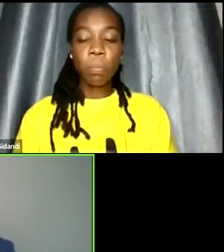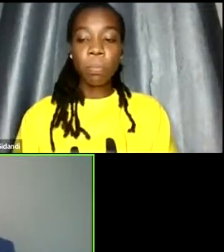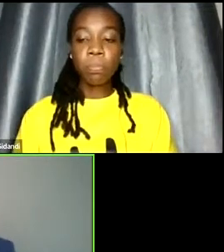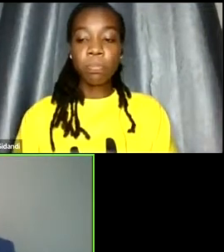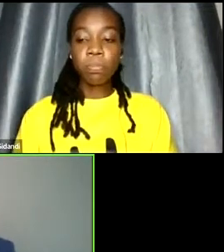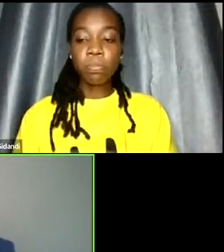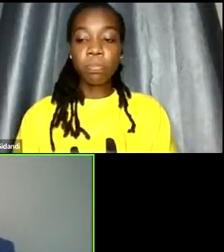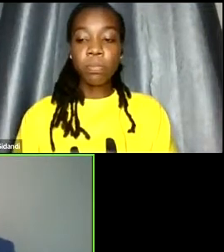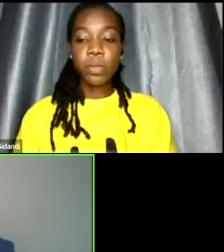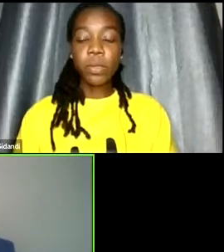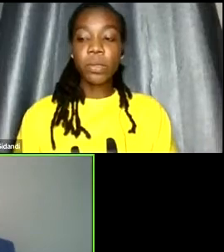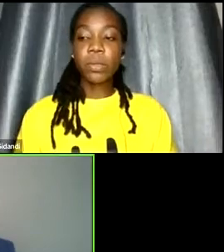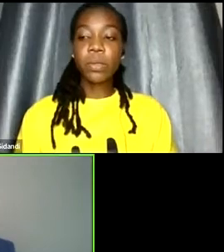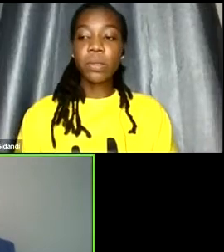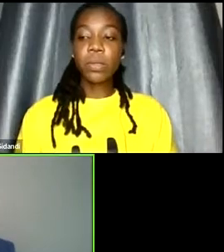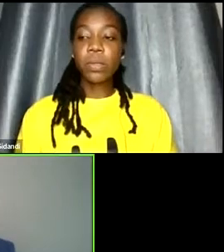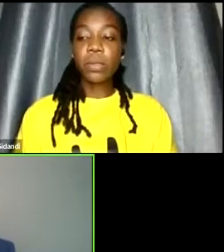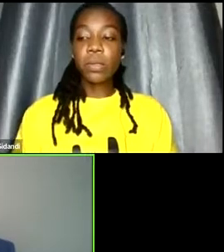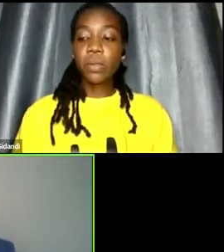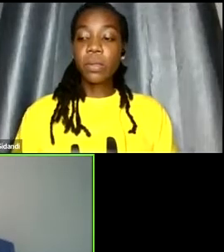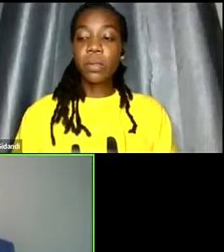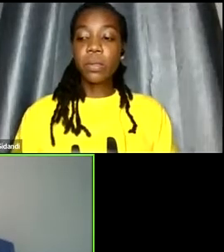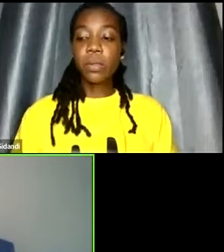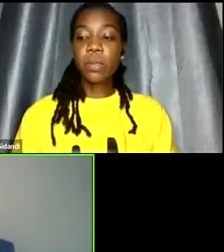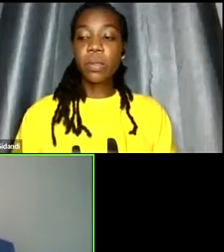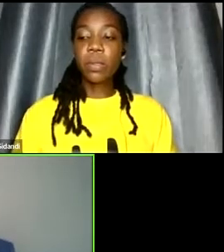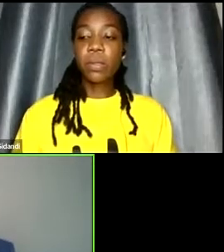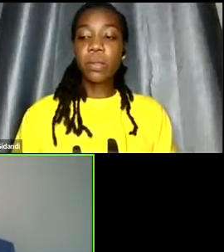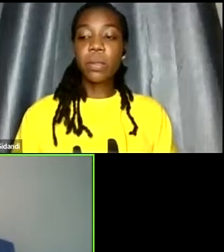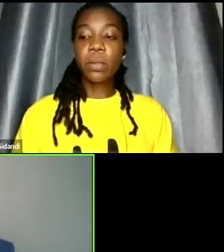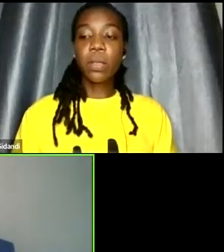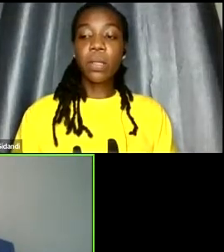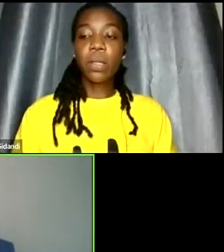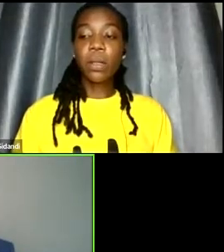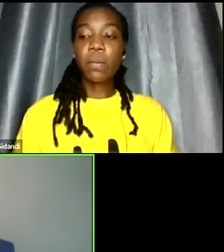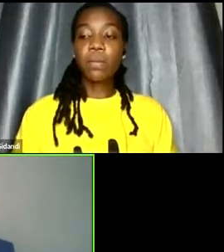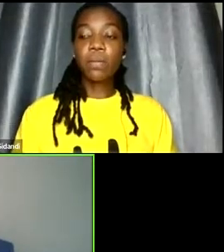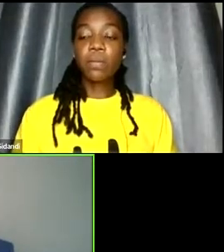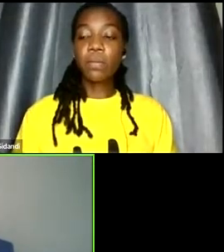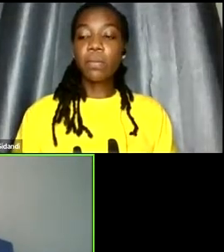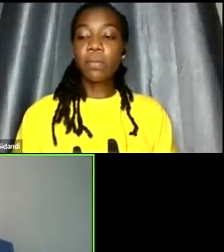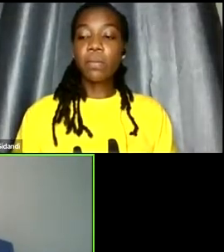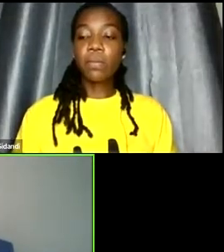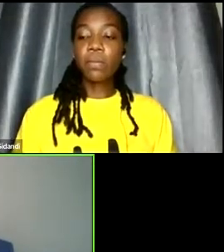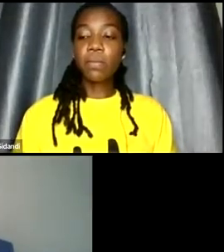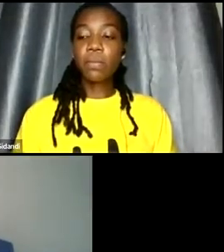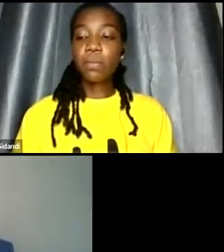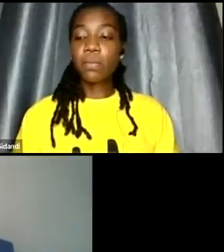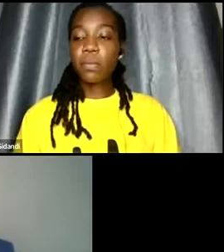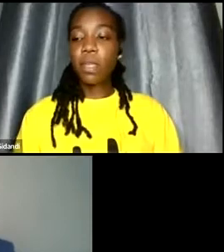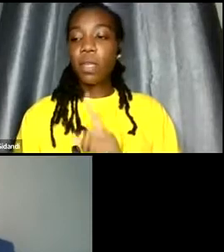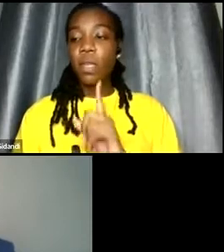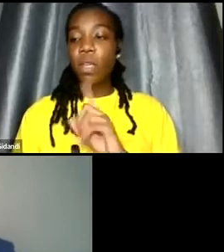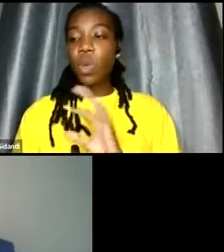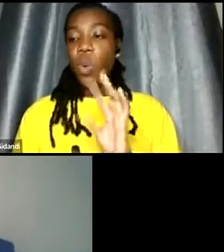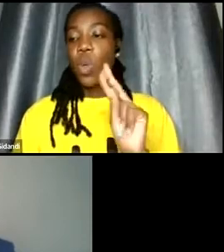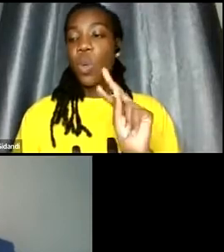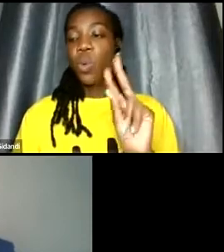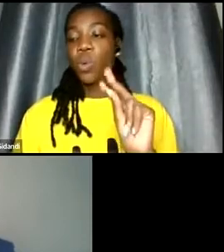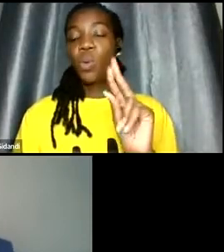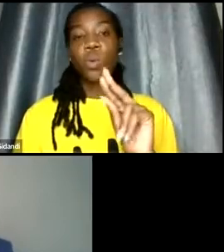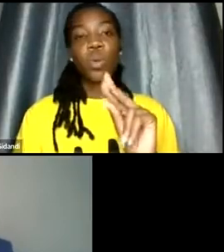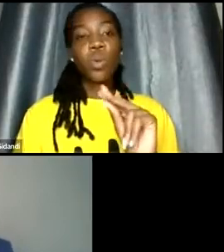All right. So is that the cue to proceed, Grace, or did you still have something to say? You're muted. No. Please go